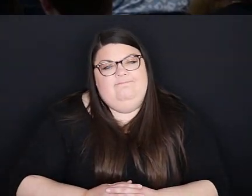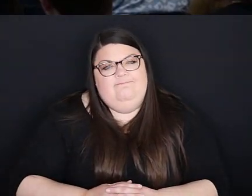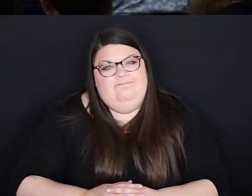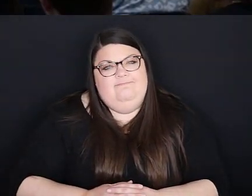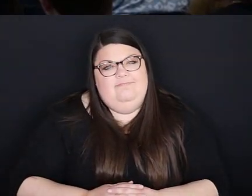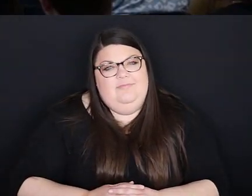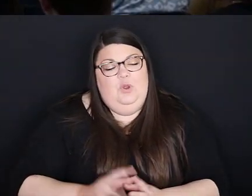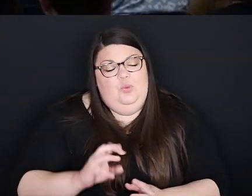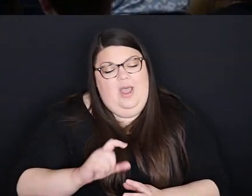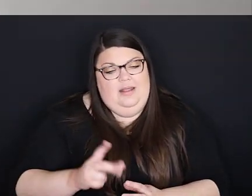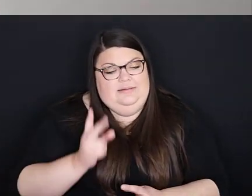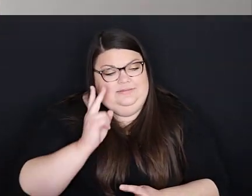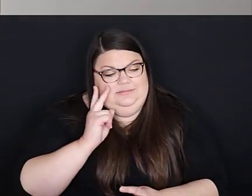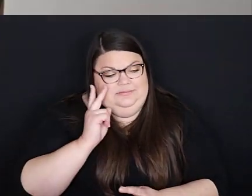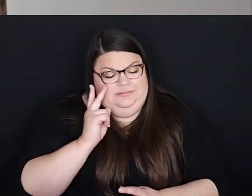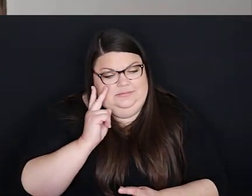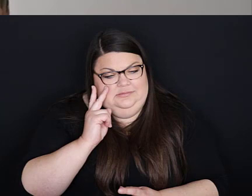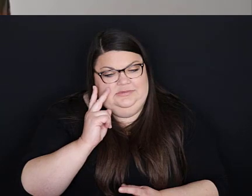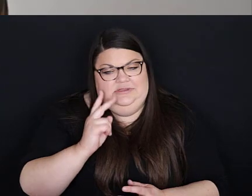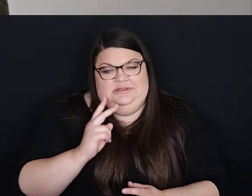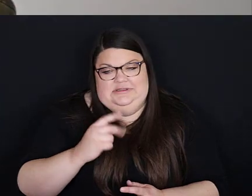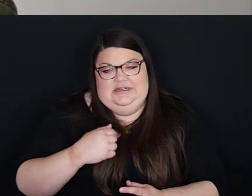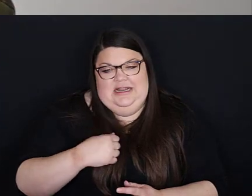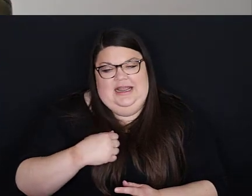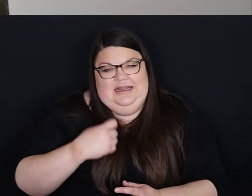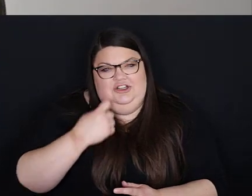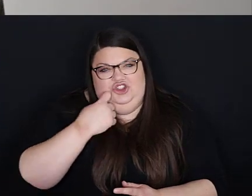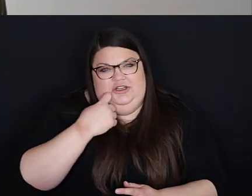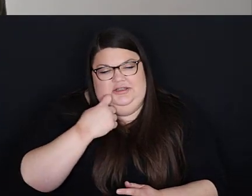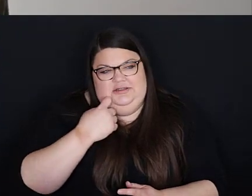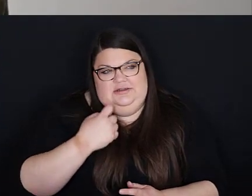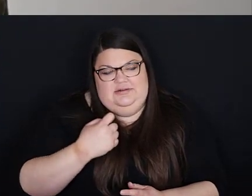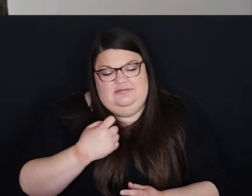Well, let's see. I had just been